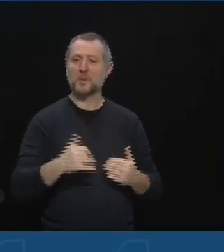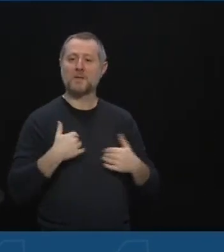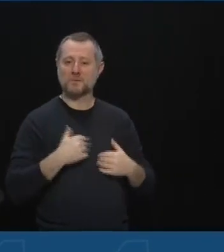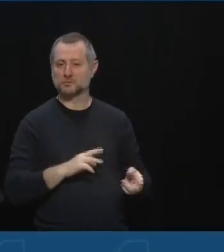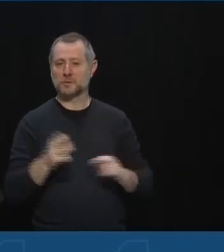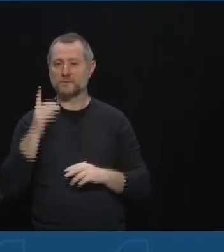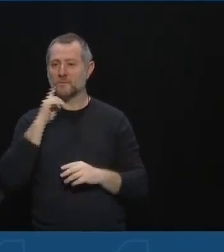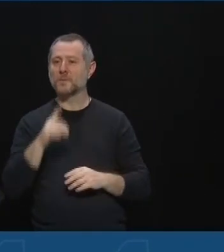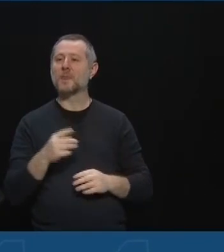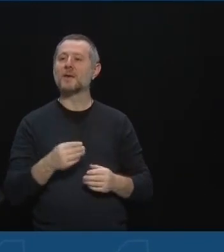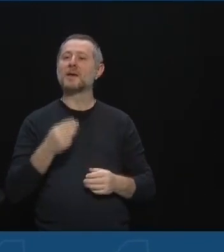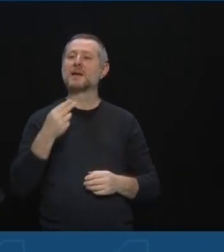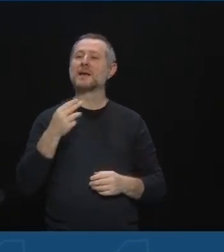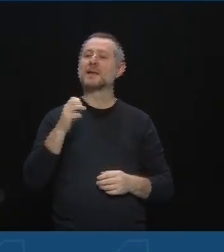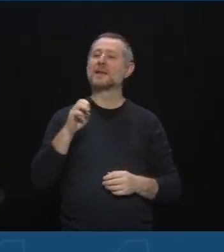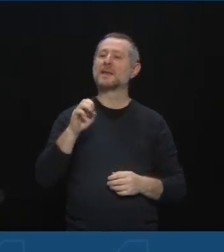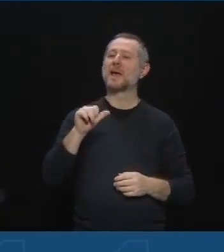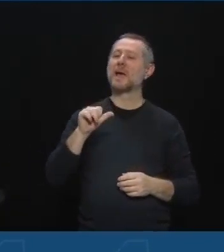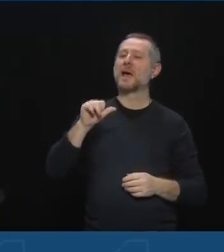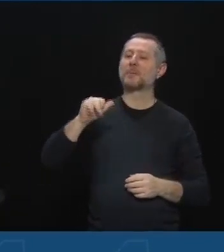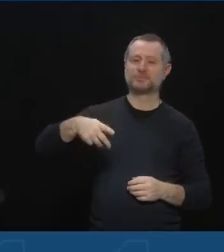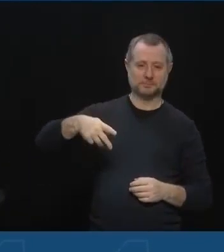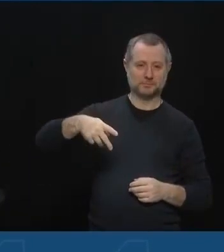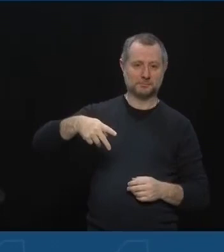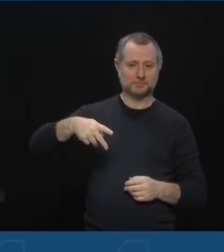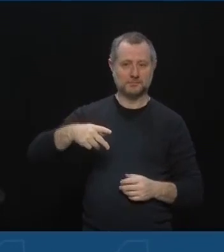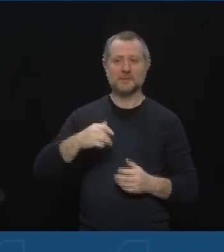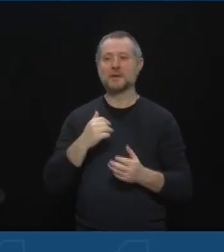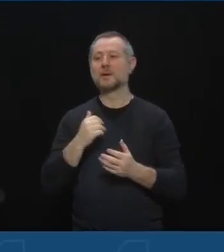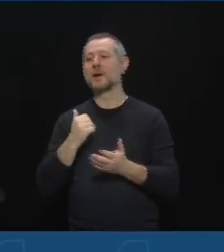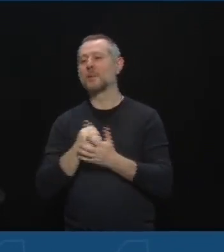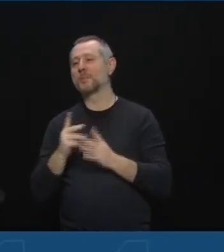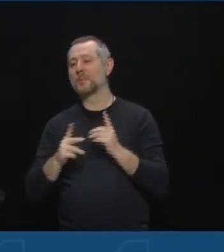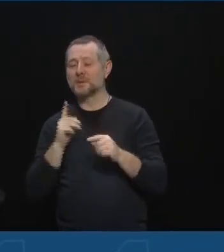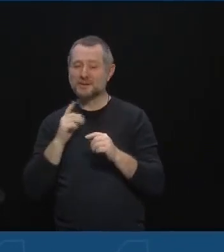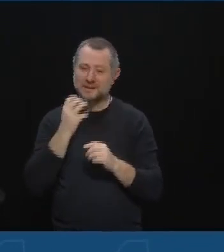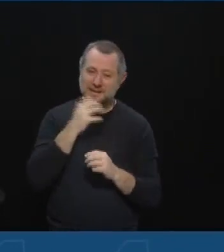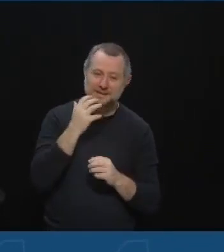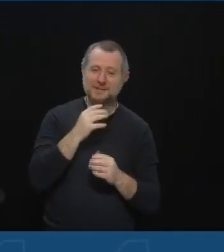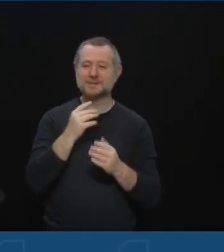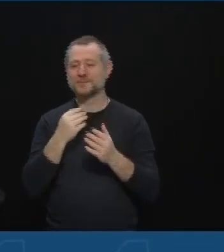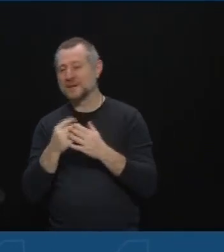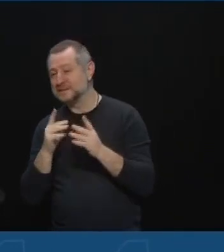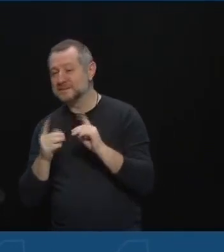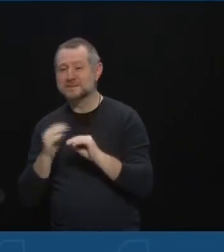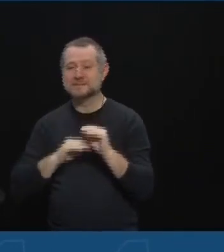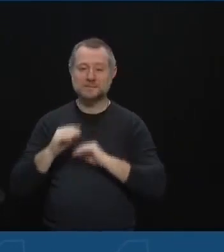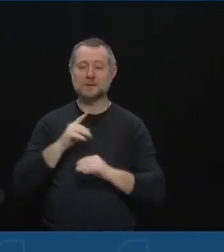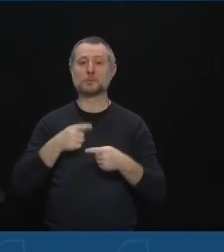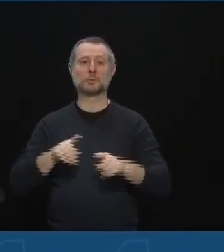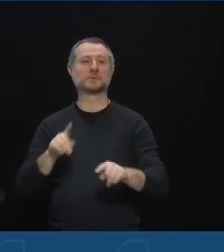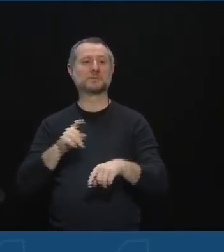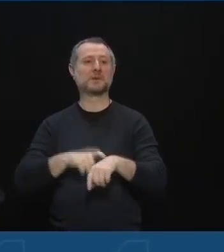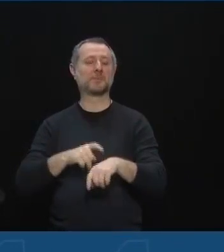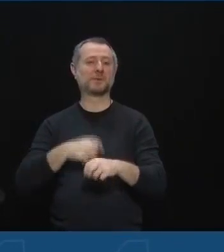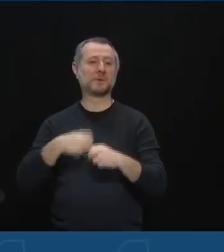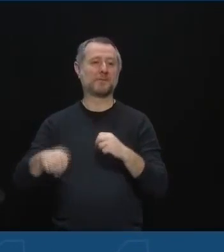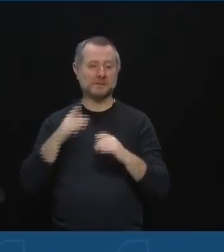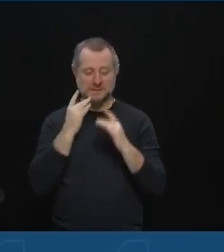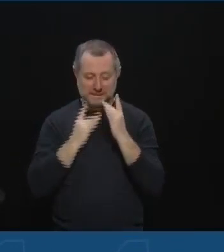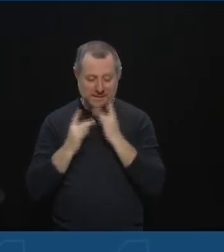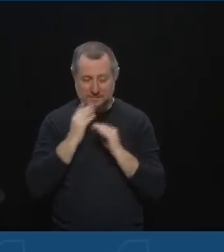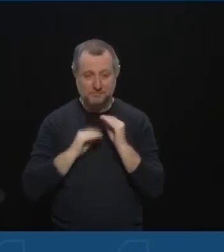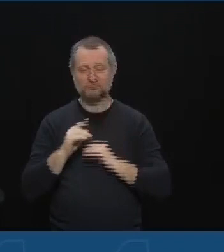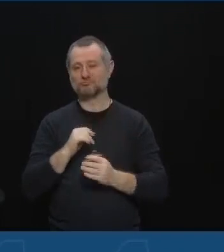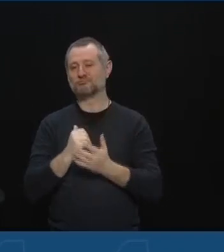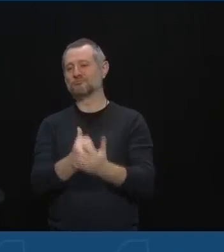other opportunities we have to help people get through those tough areas, tough times of paying those bills. And I do want to shift to